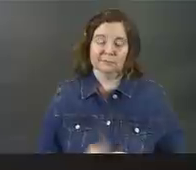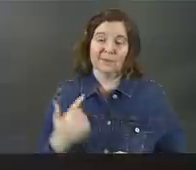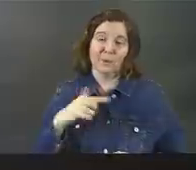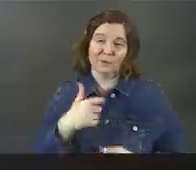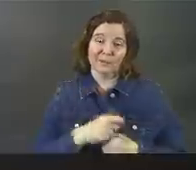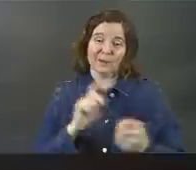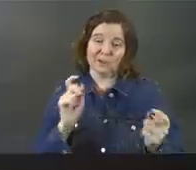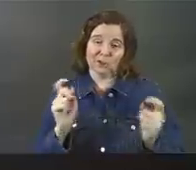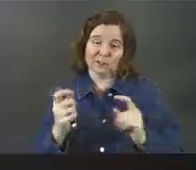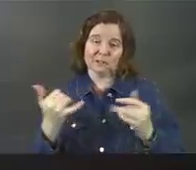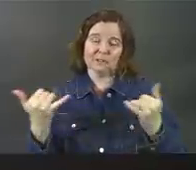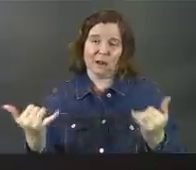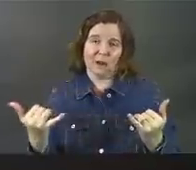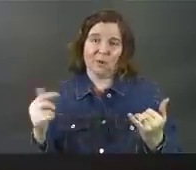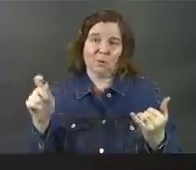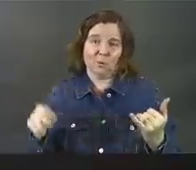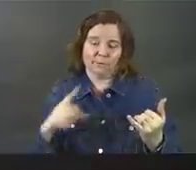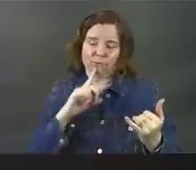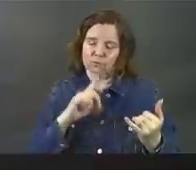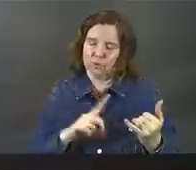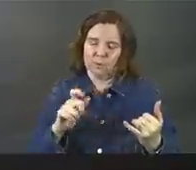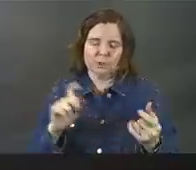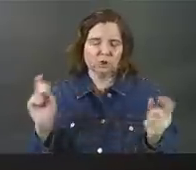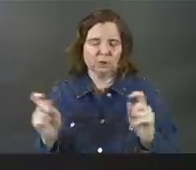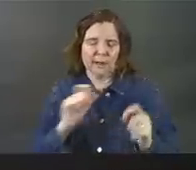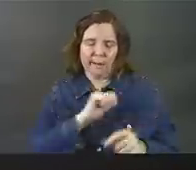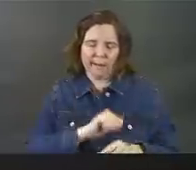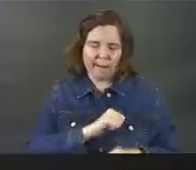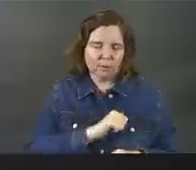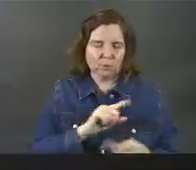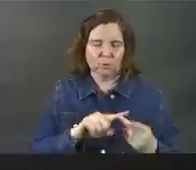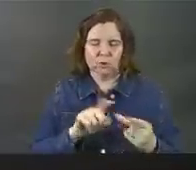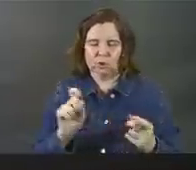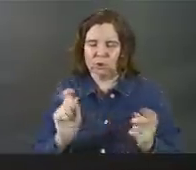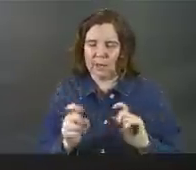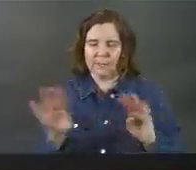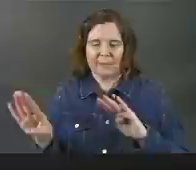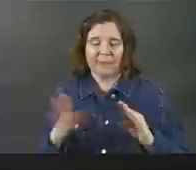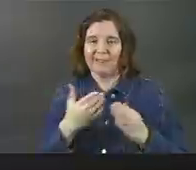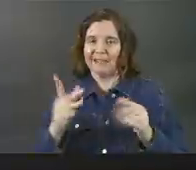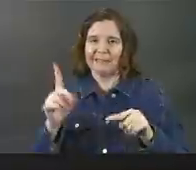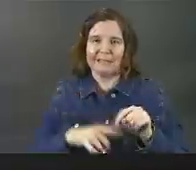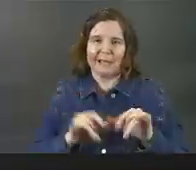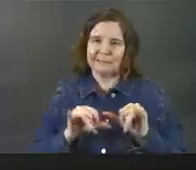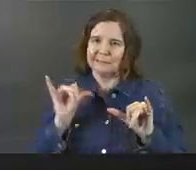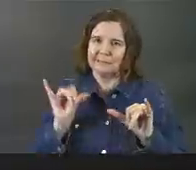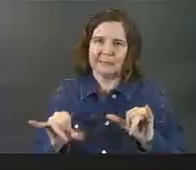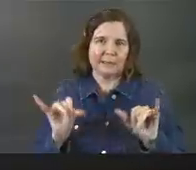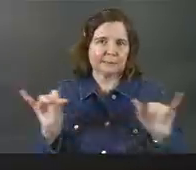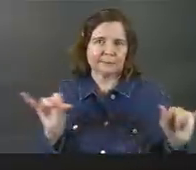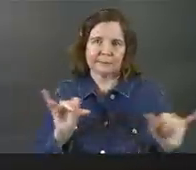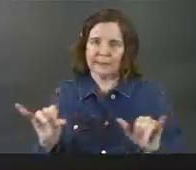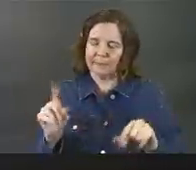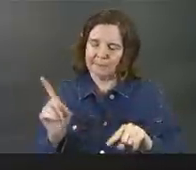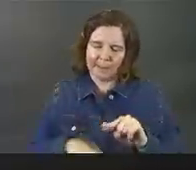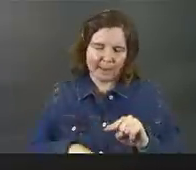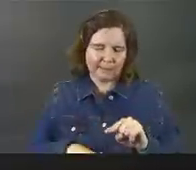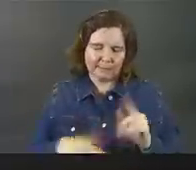And we need to make changes now, for sure. We need to change attitudes. We need to change behaviors. Things cannot stay the same. No